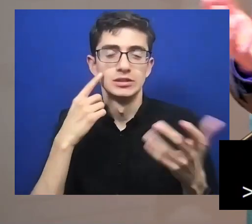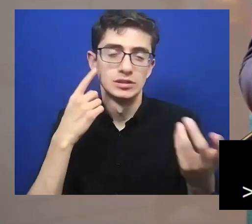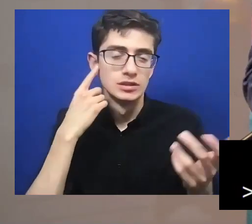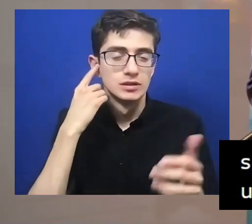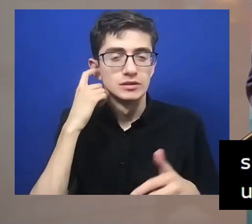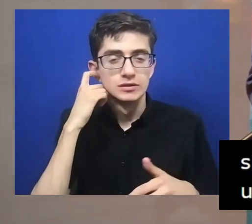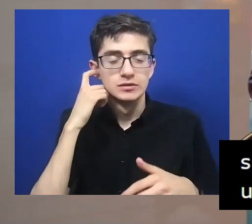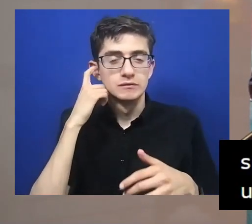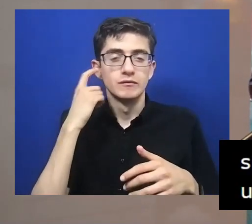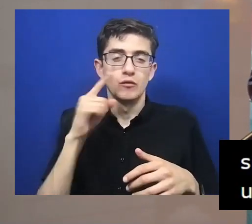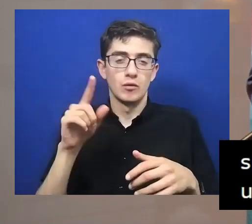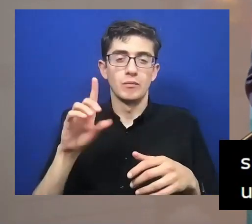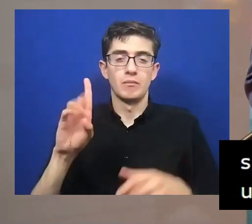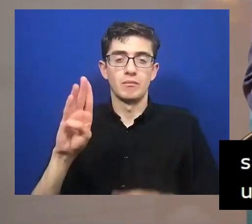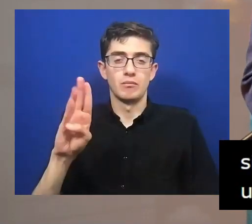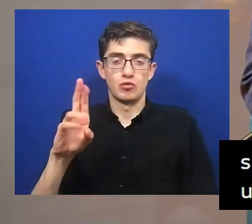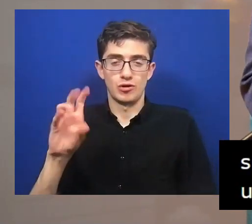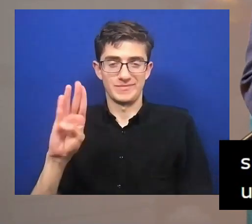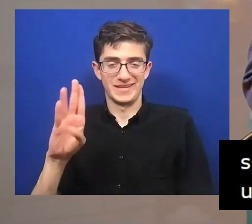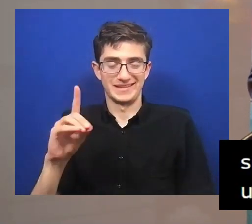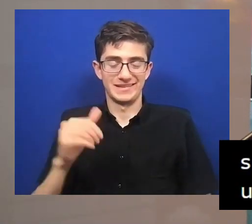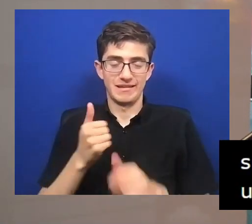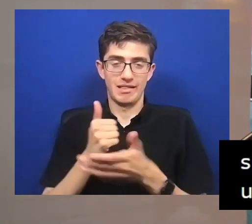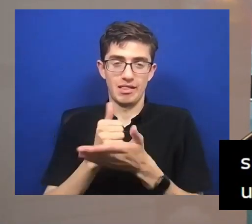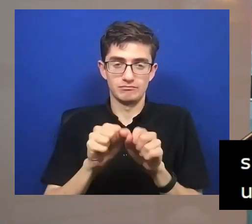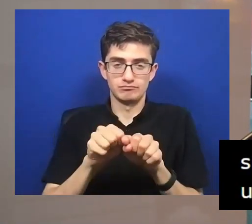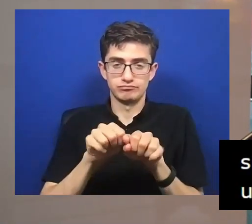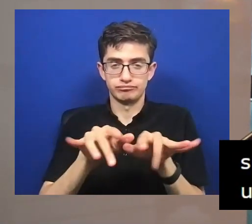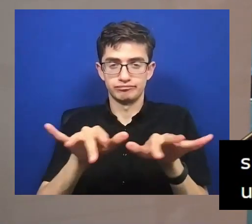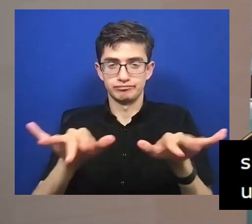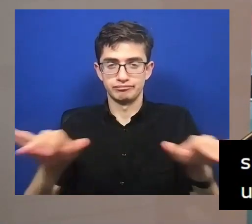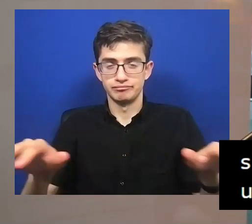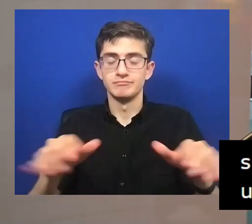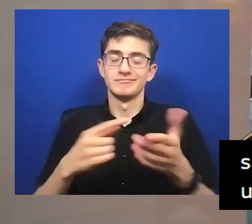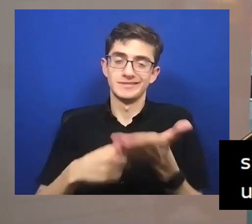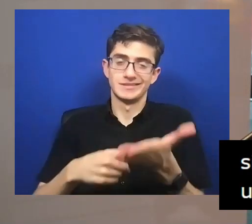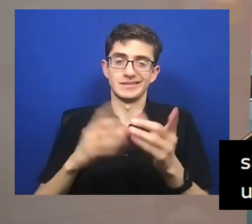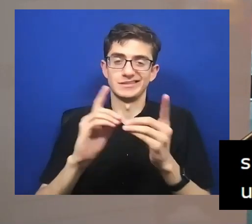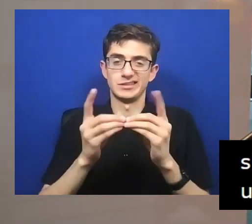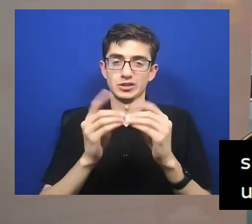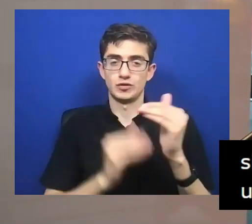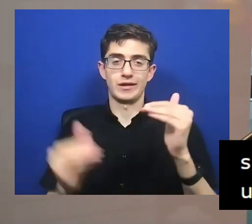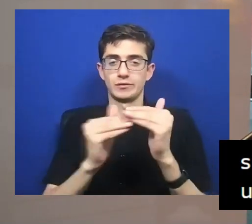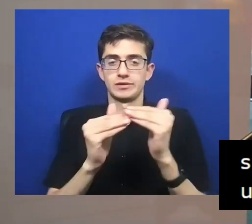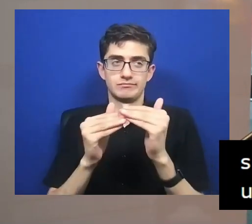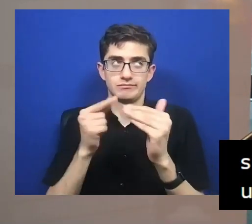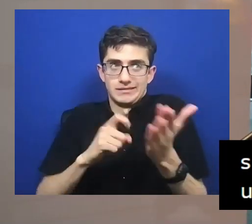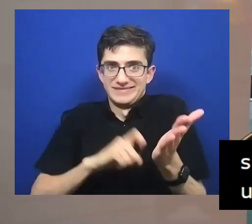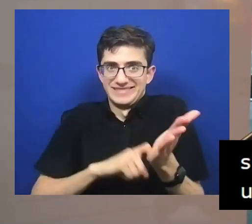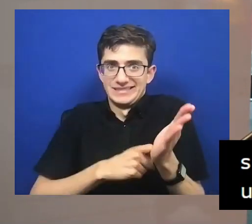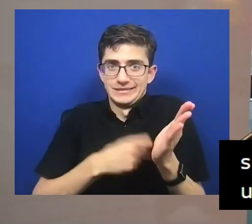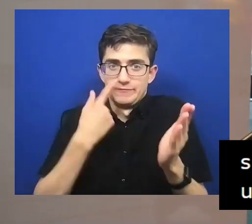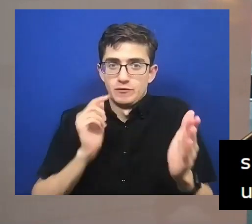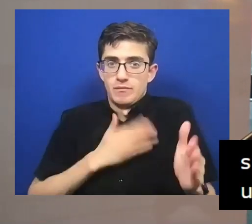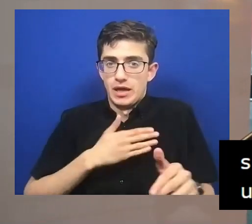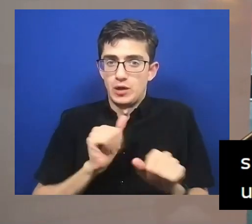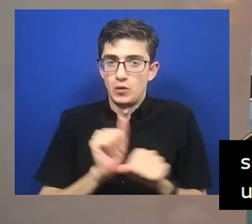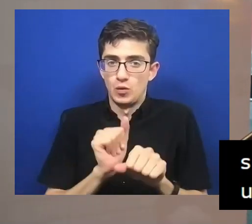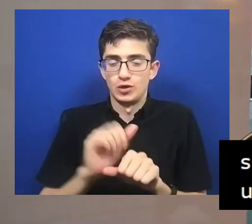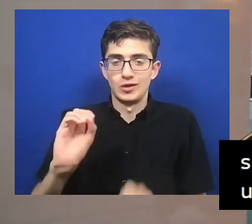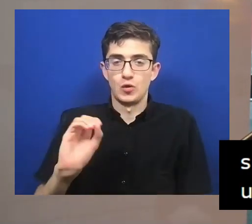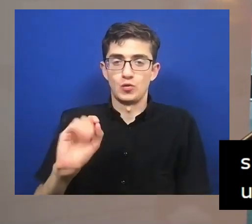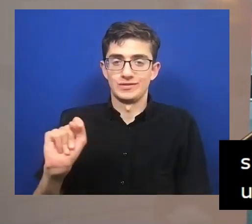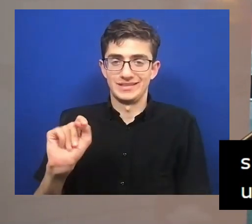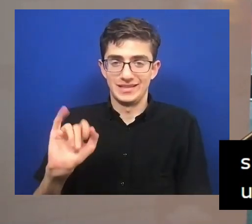School of the Arts to discuss digital equity, an issue that is at the heart of my work at OTI and one that is critical to New York City's present